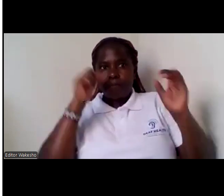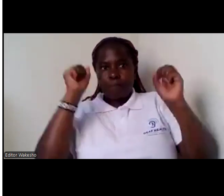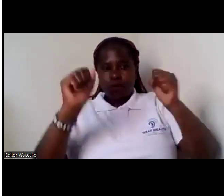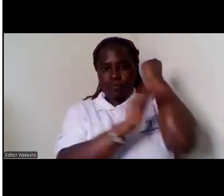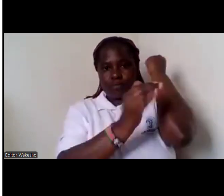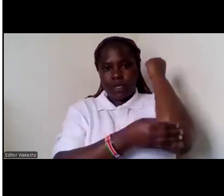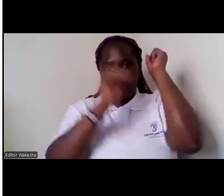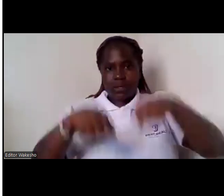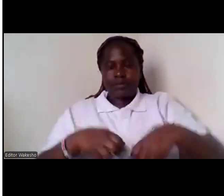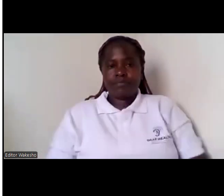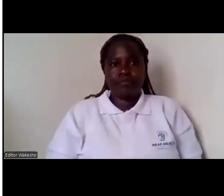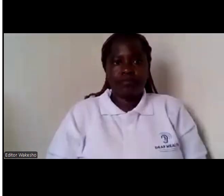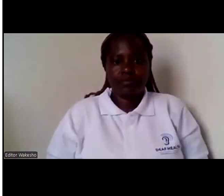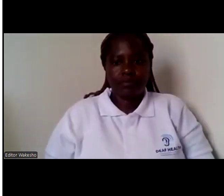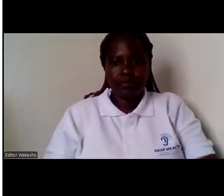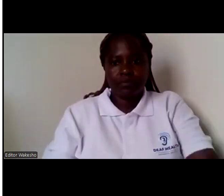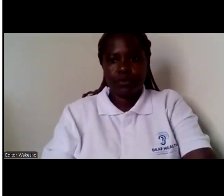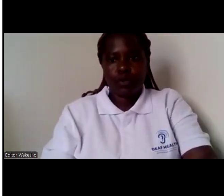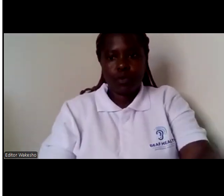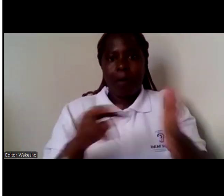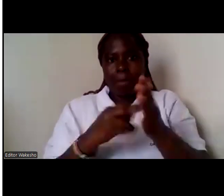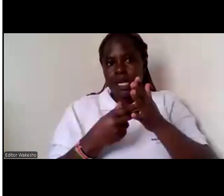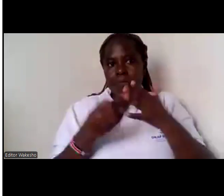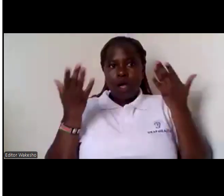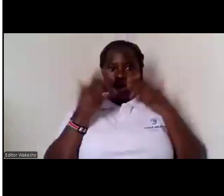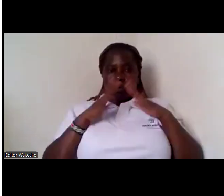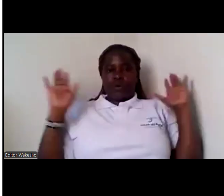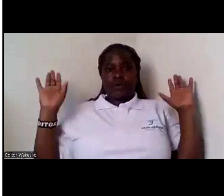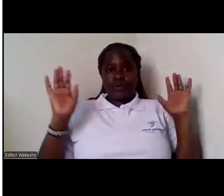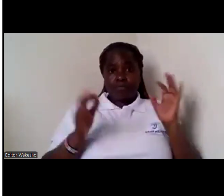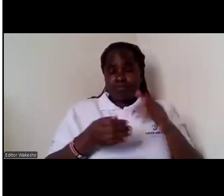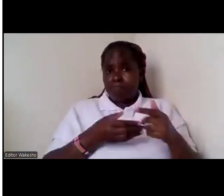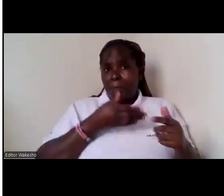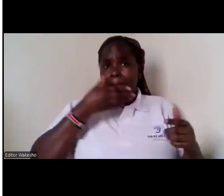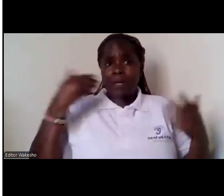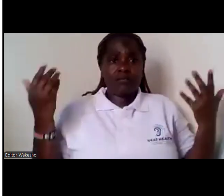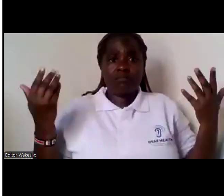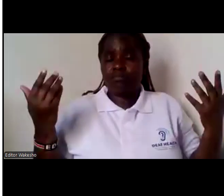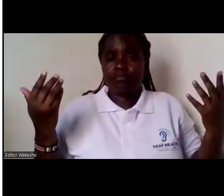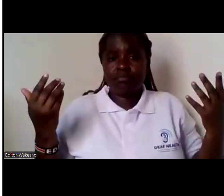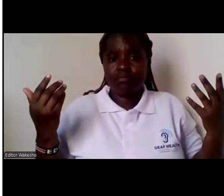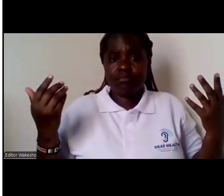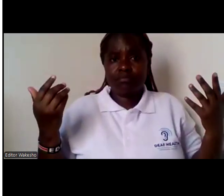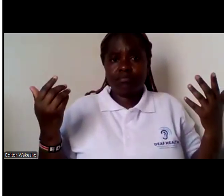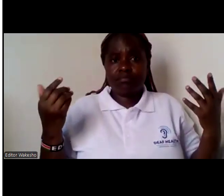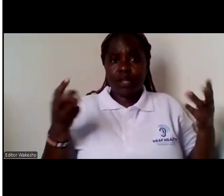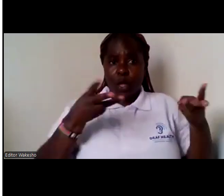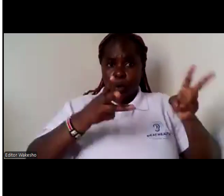Yes, so that's basically the end of my presentation. Maybe the best way we can tackle it is maybe